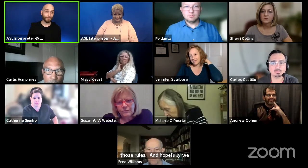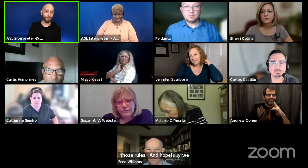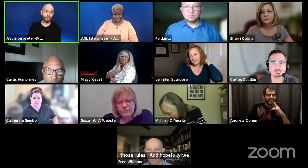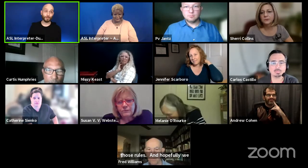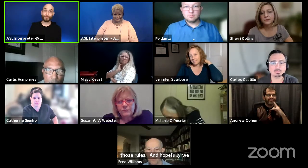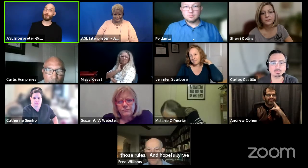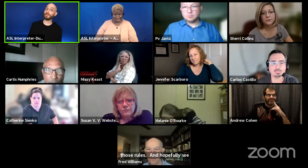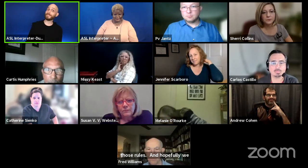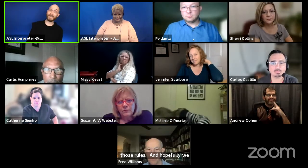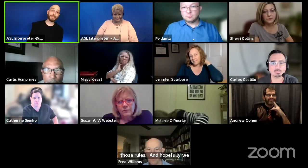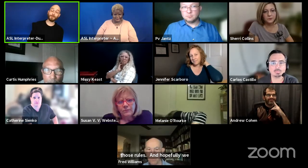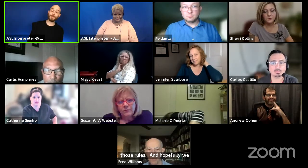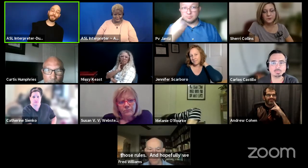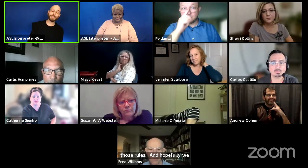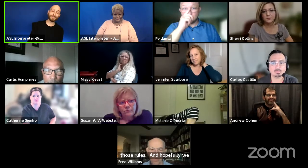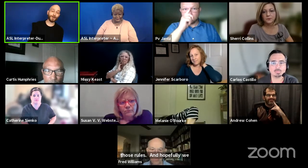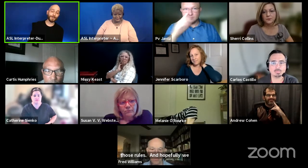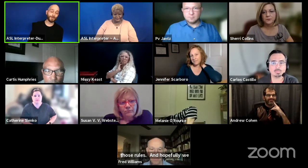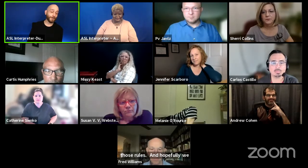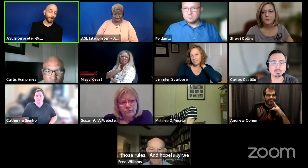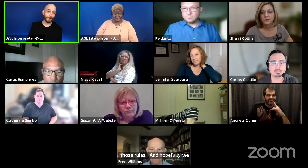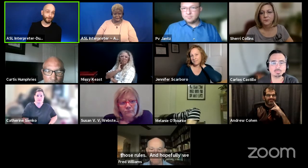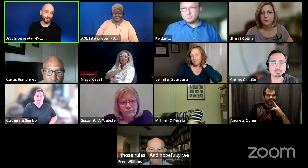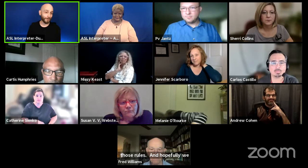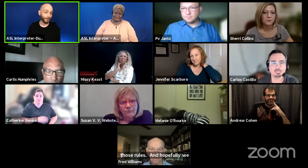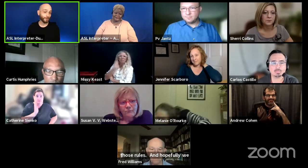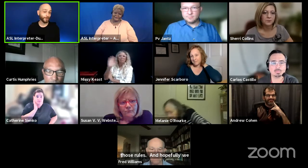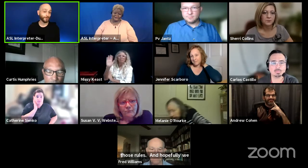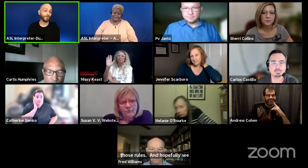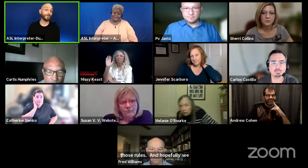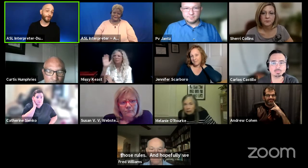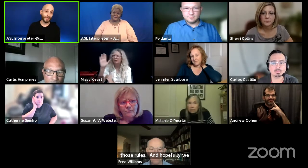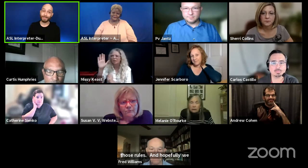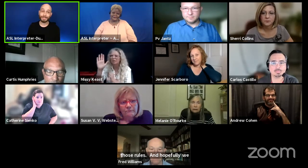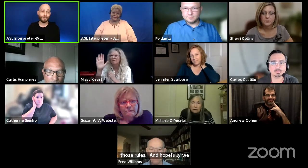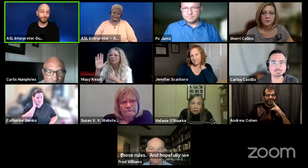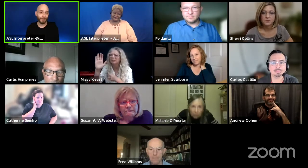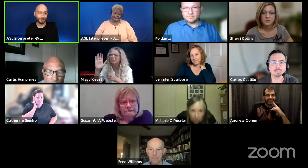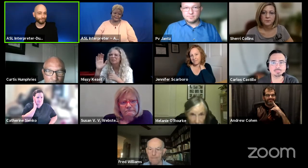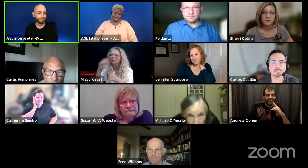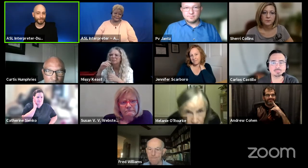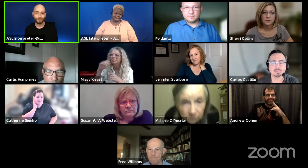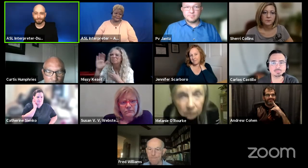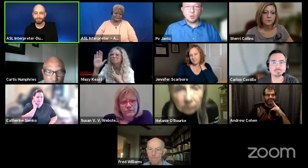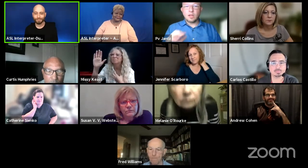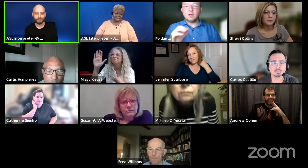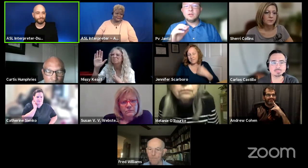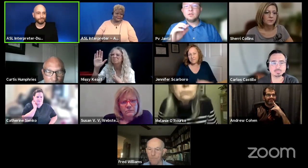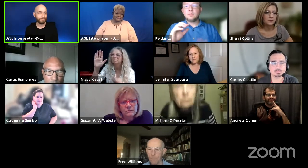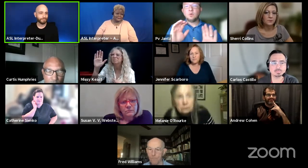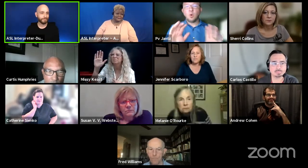pay for before the date that we thought of, if it goes retro before then, that's even better. So.